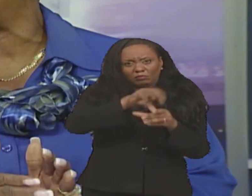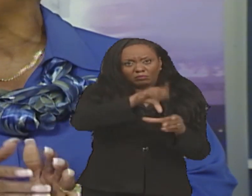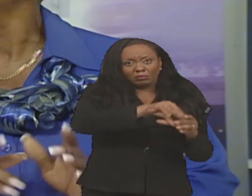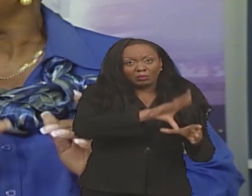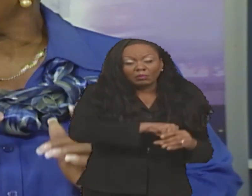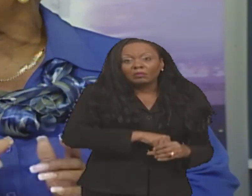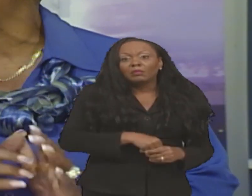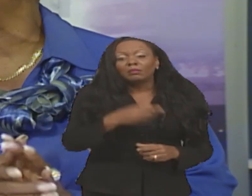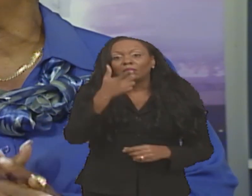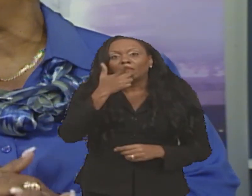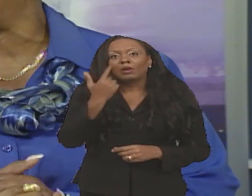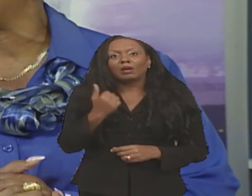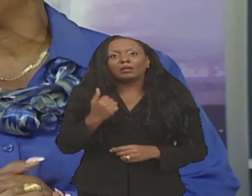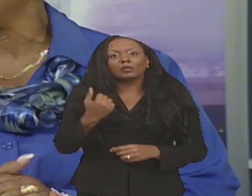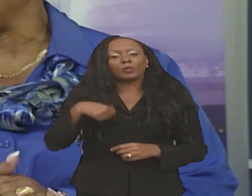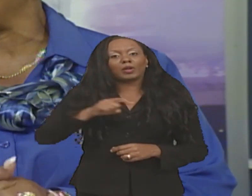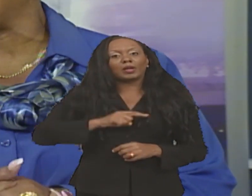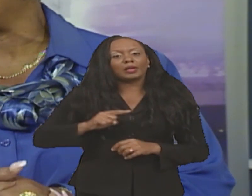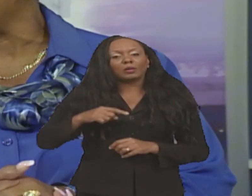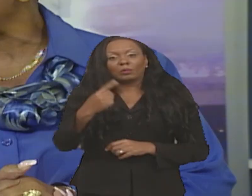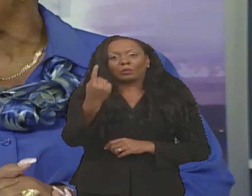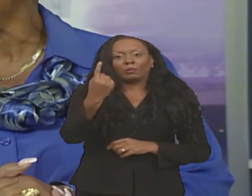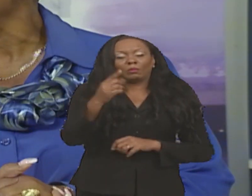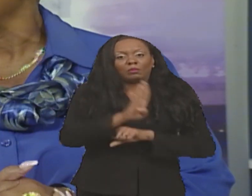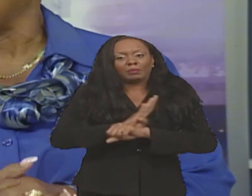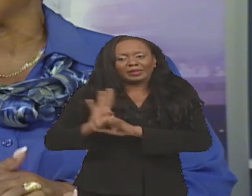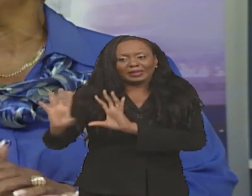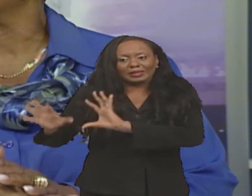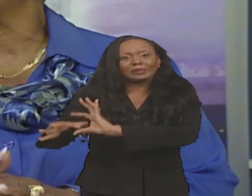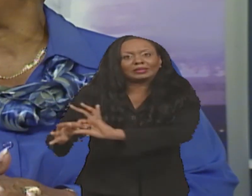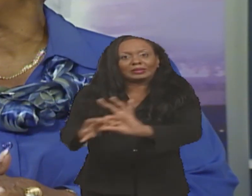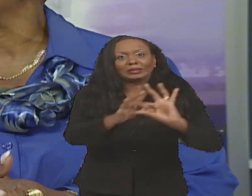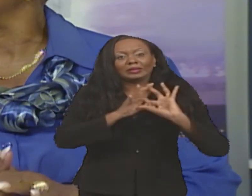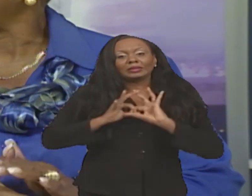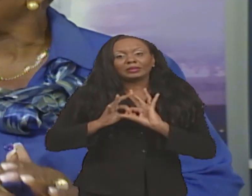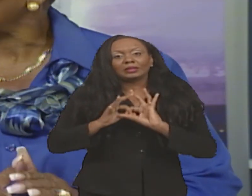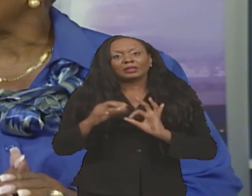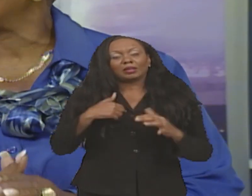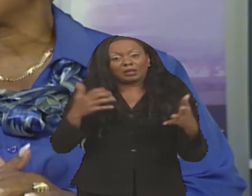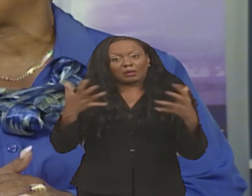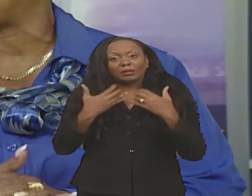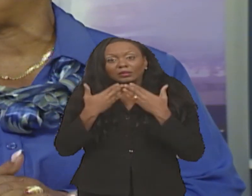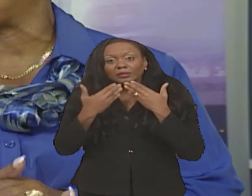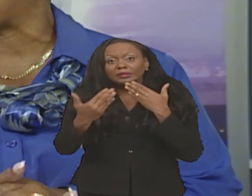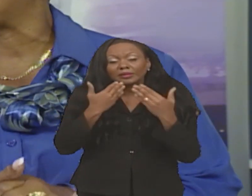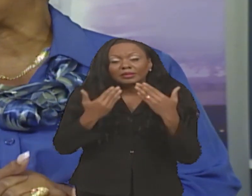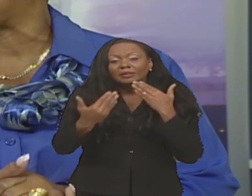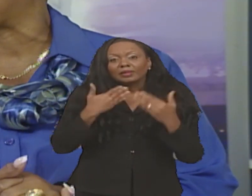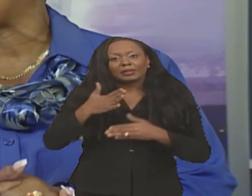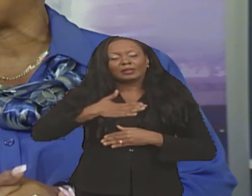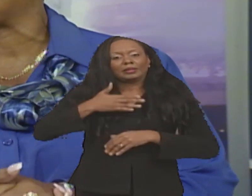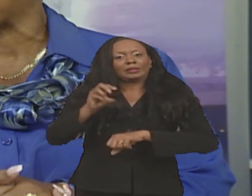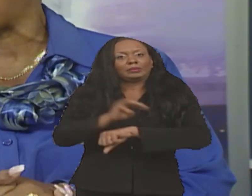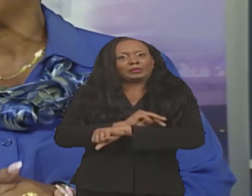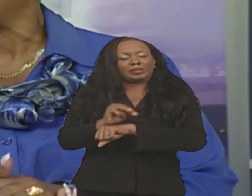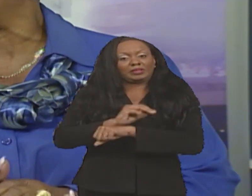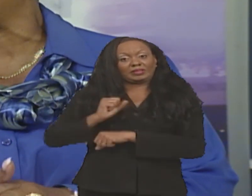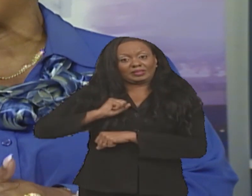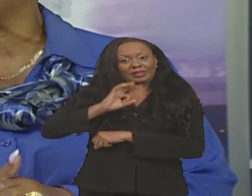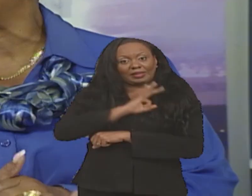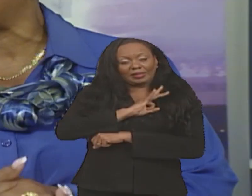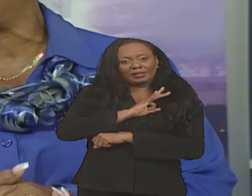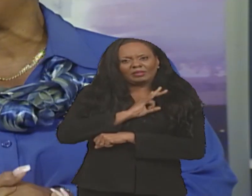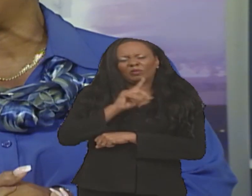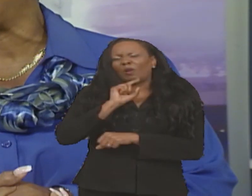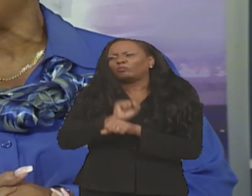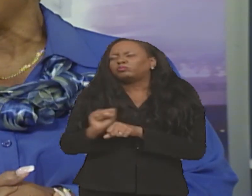of the day, it's that one Barbados that we are promoting. I want to thank not only the Ministry of People Empowerment and Elder Affairs staff, they have